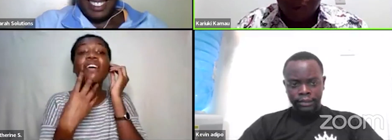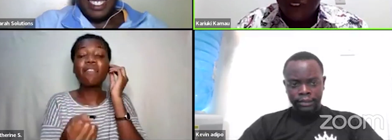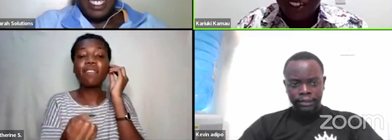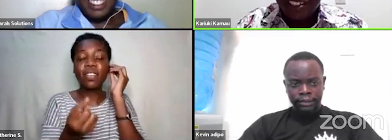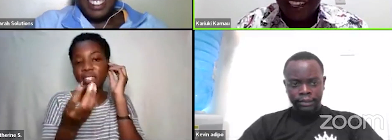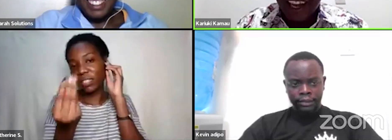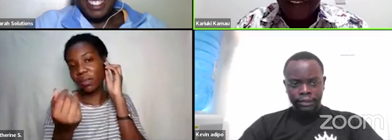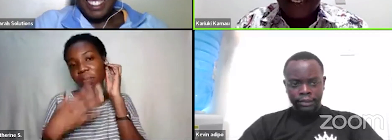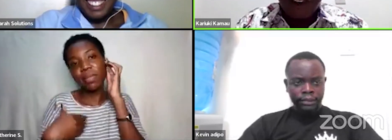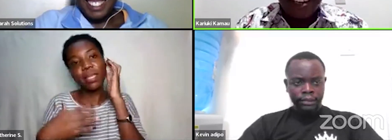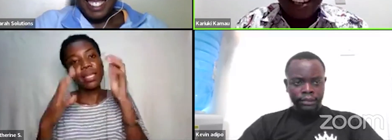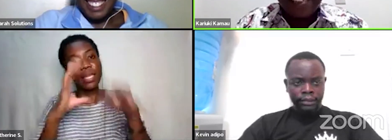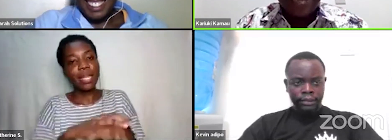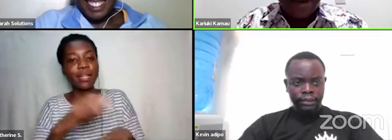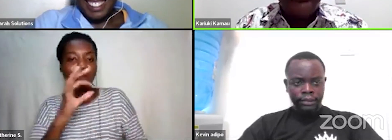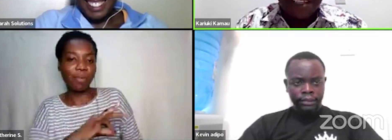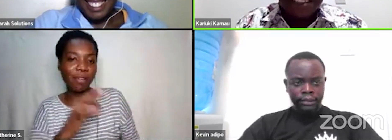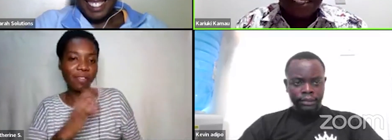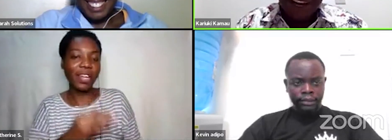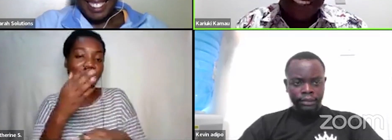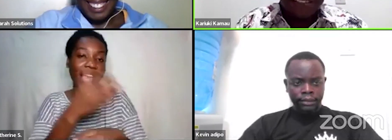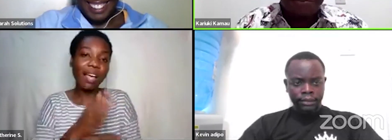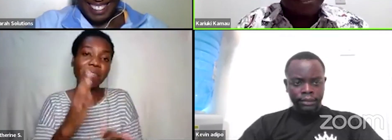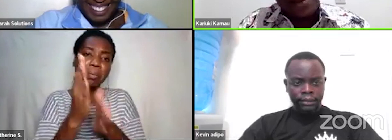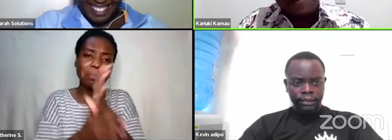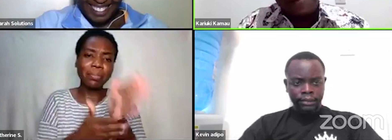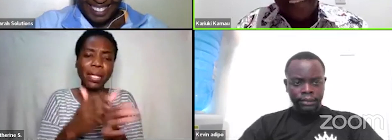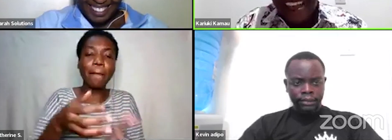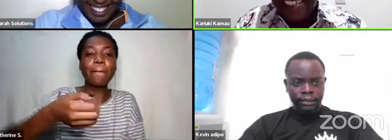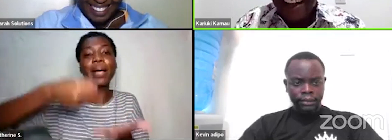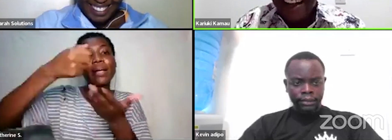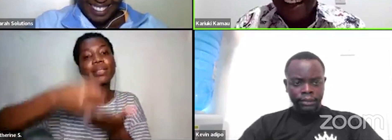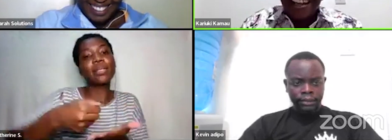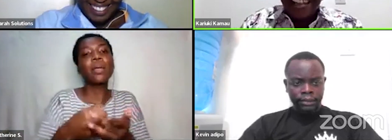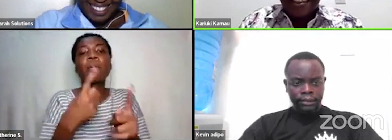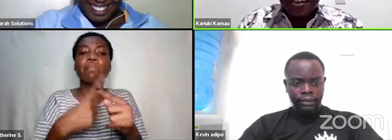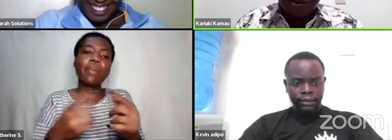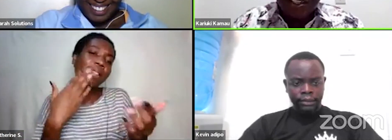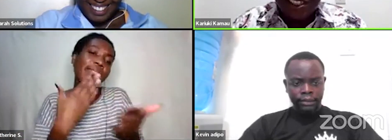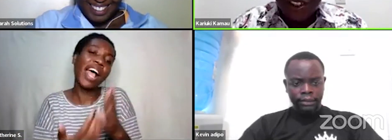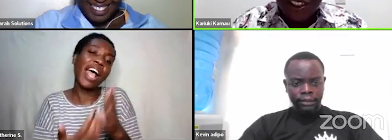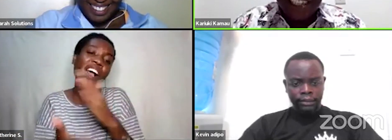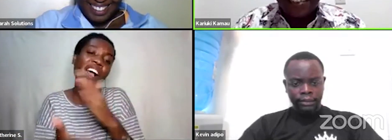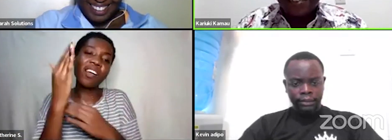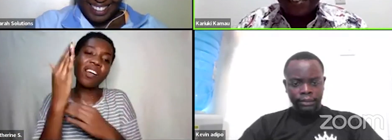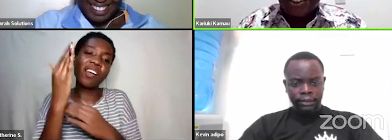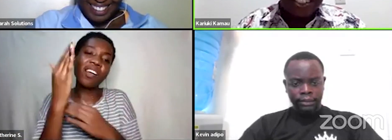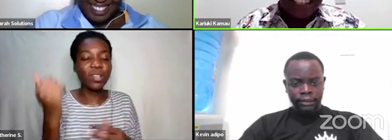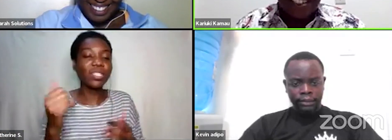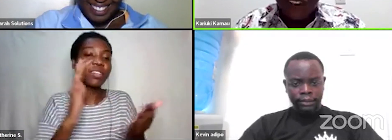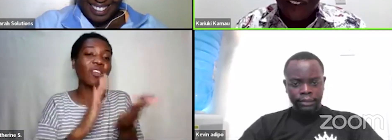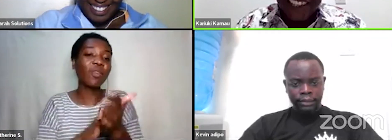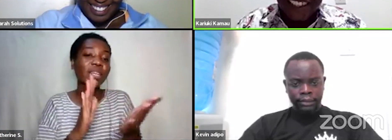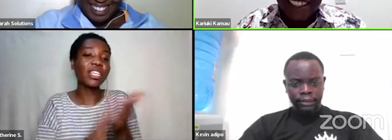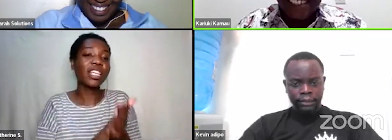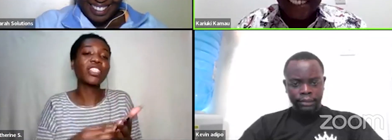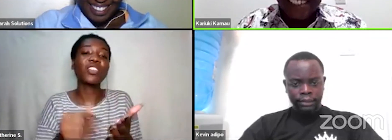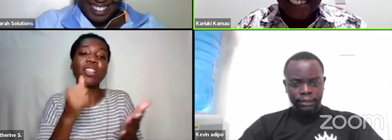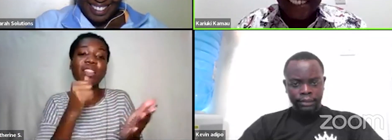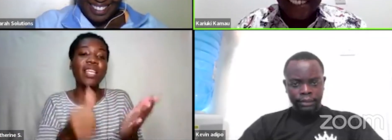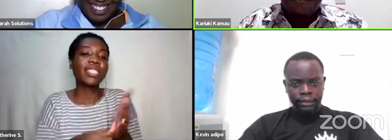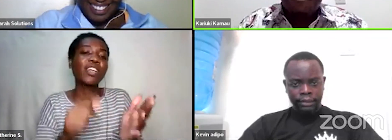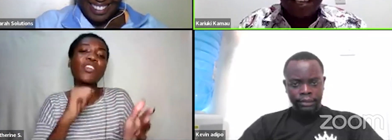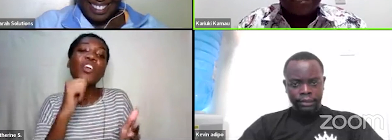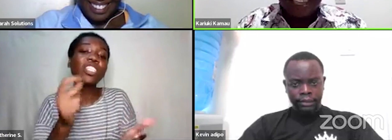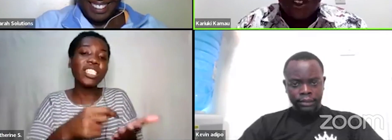getting as profit after organizing a budget package. But I thank God the recommendation letter did not write 500. It